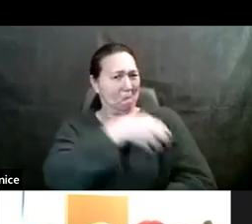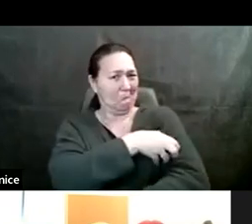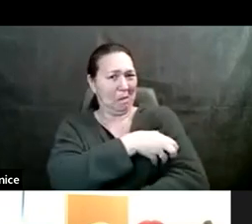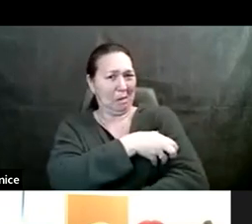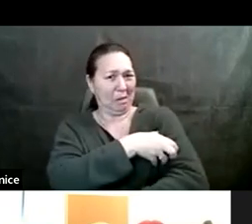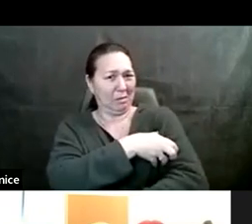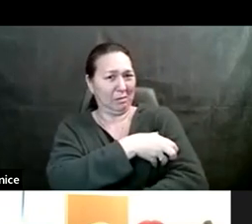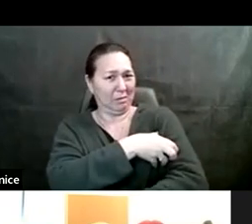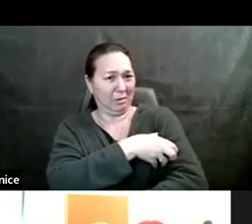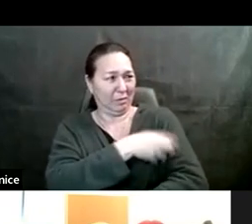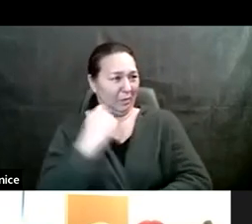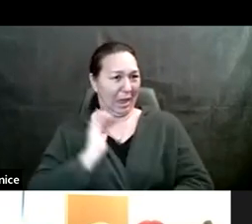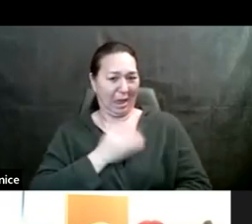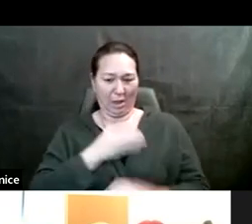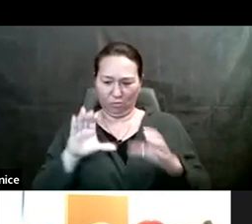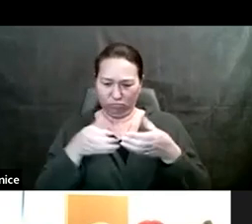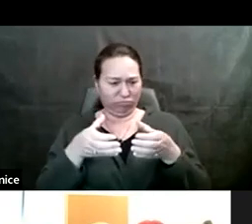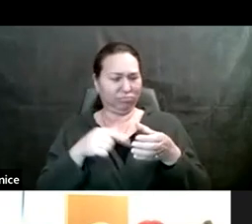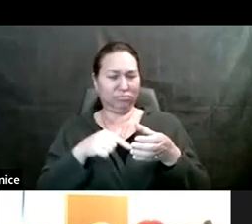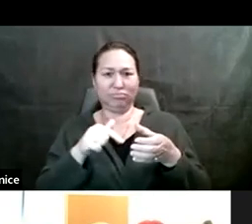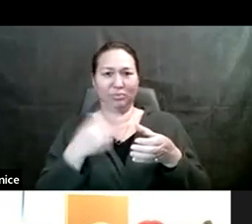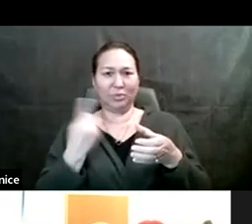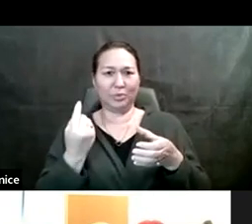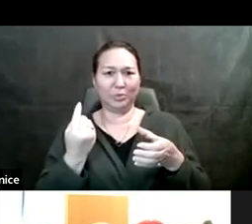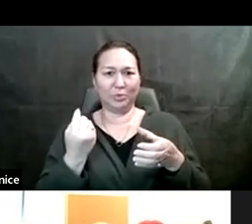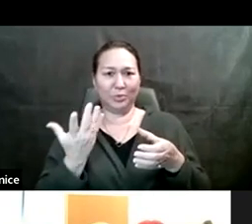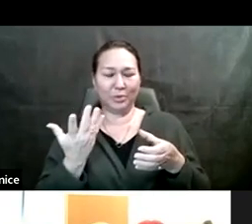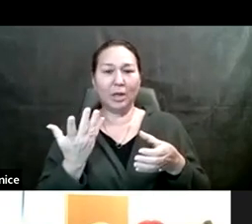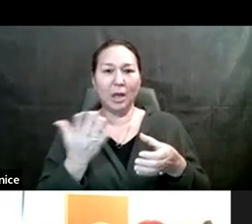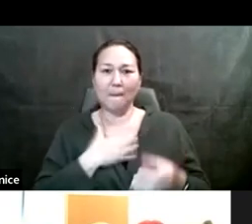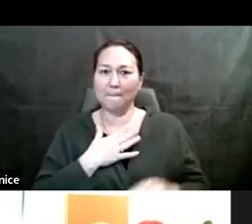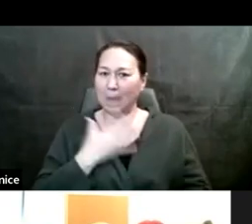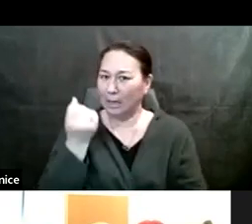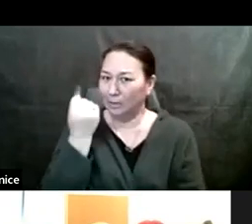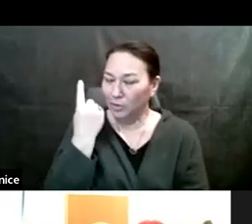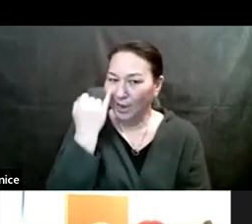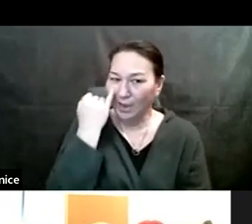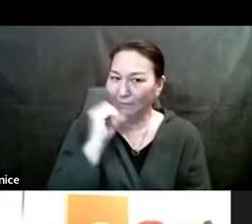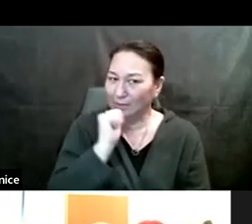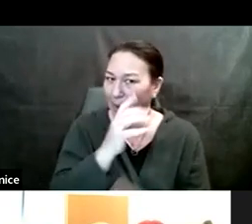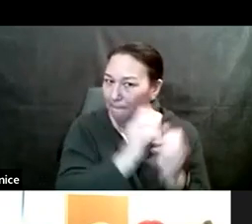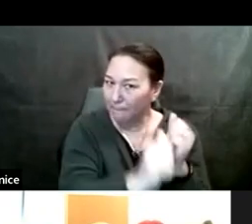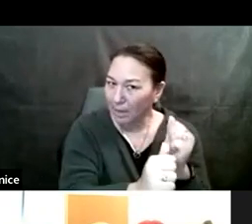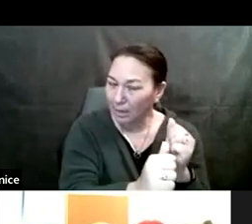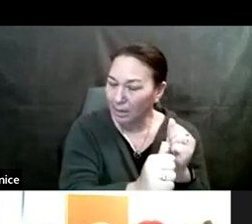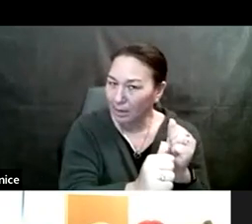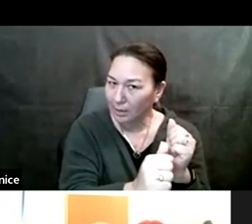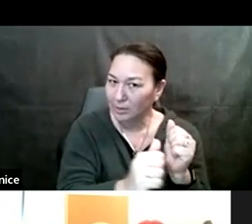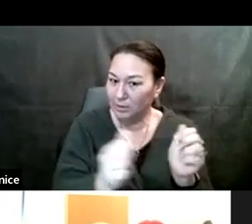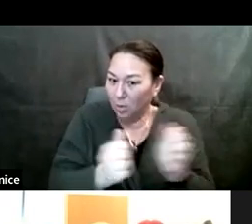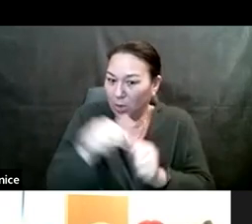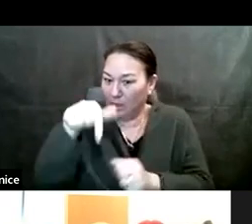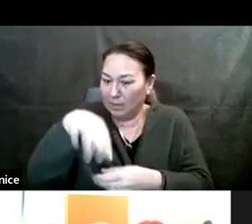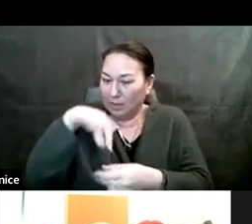as a body around the budget my understanding of it would then be if it doesn't go through in this vote